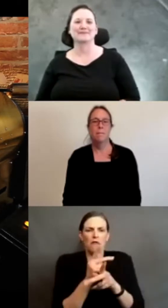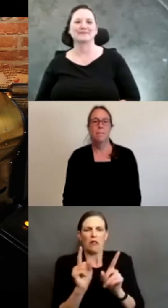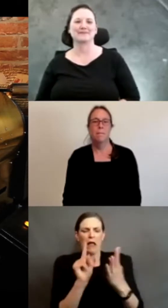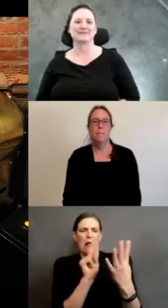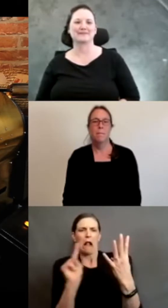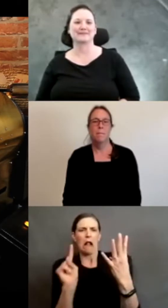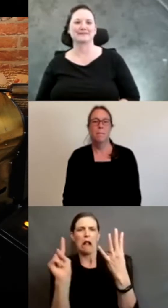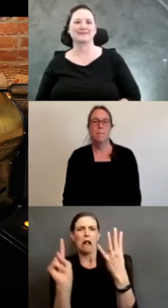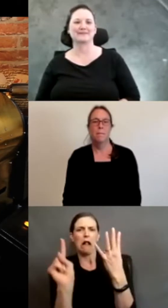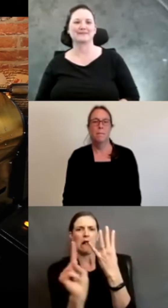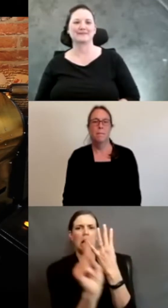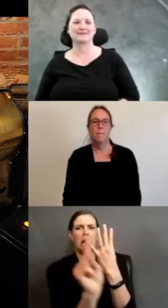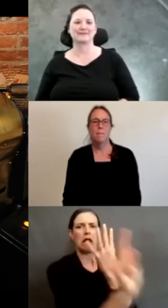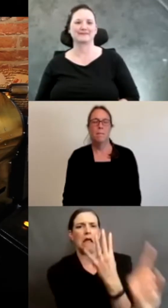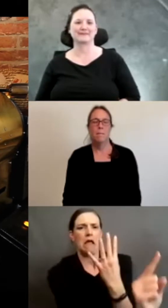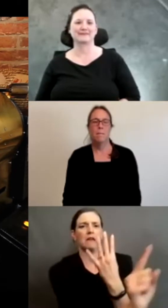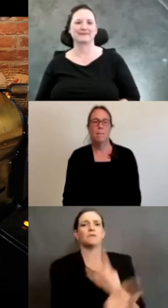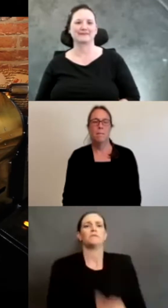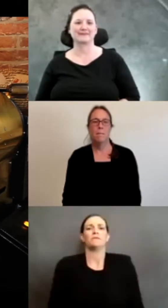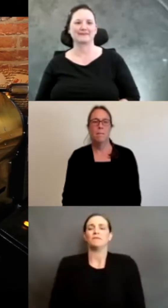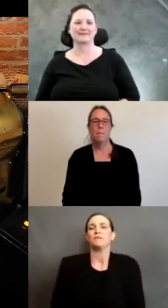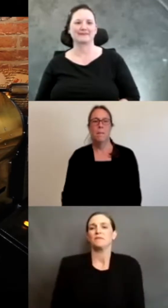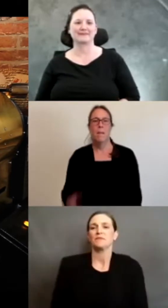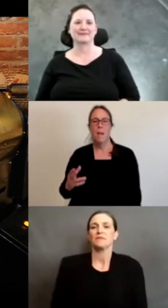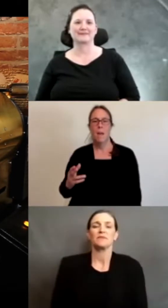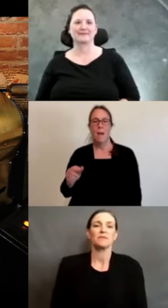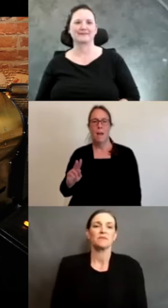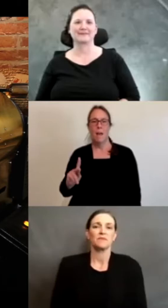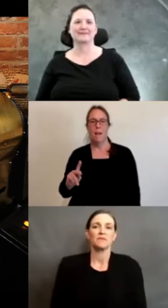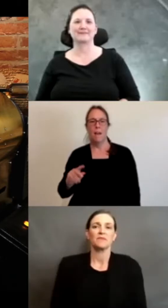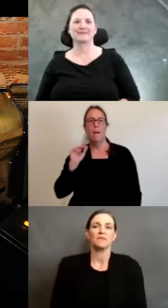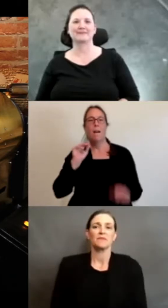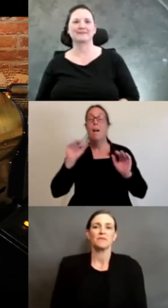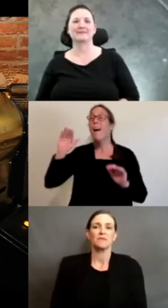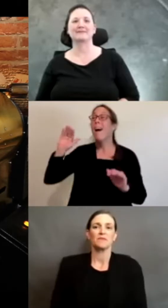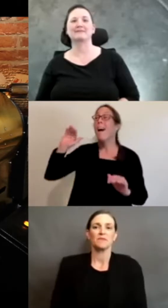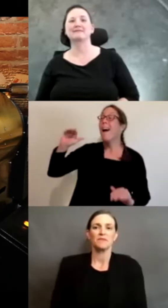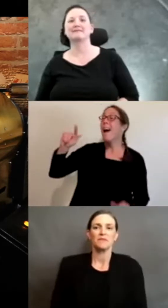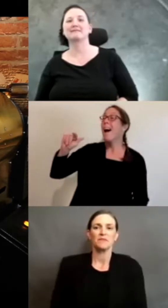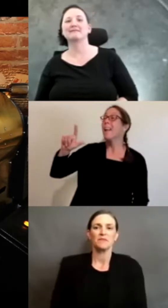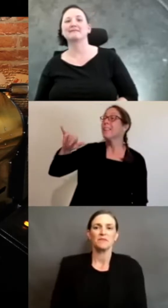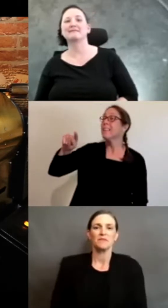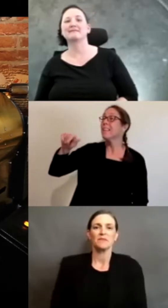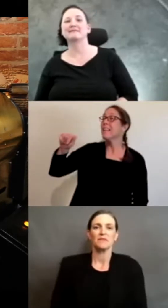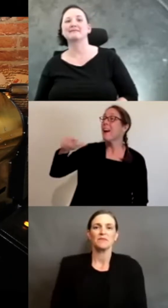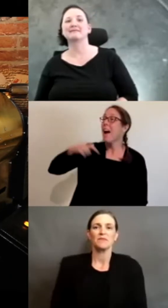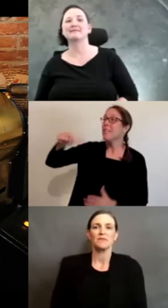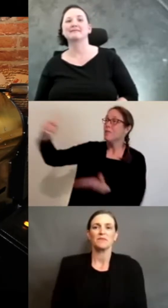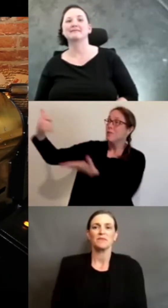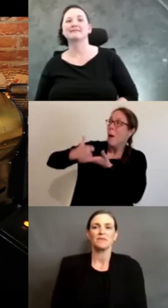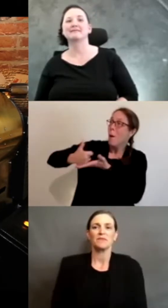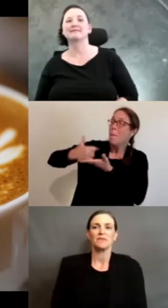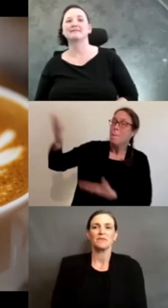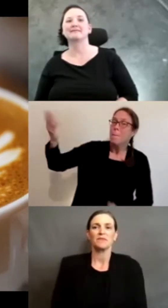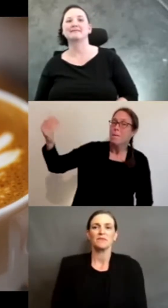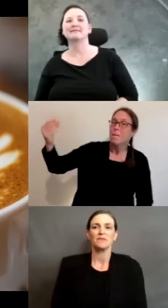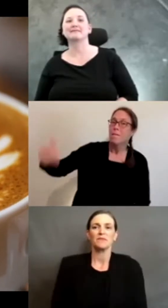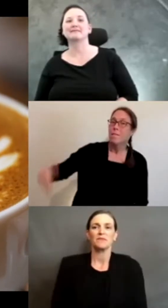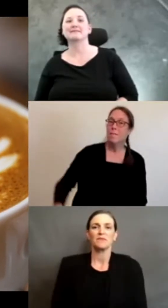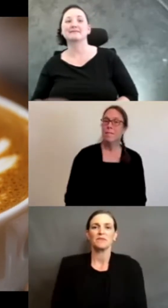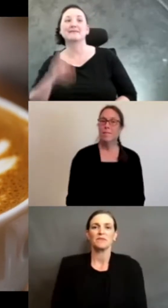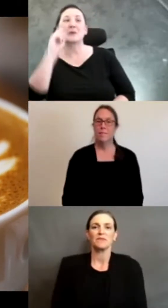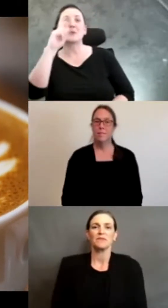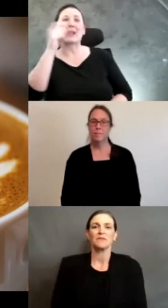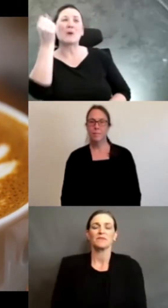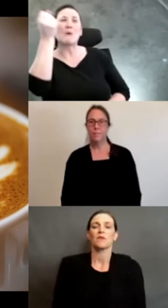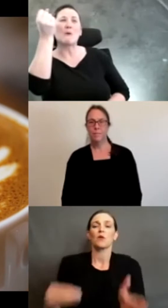group. Alita, I need you up front. Be right there. The students